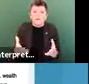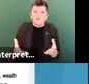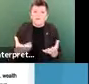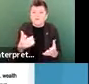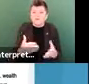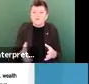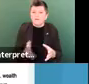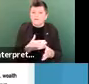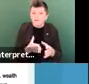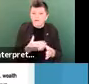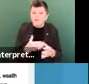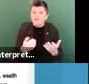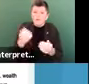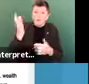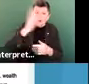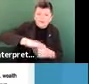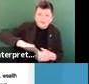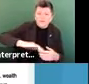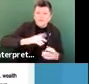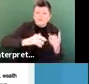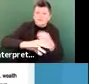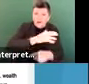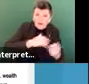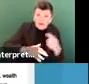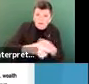France, and in the paper you will have